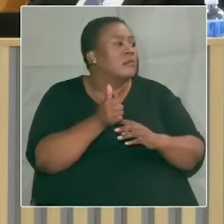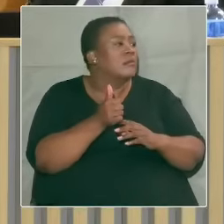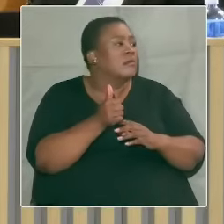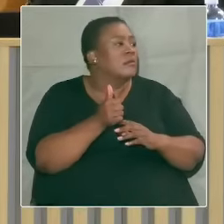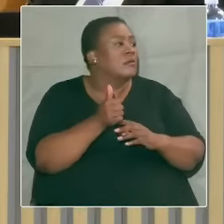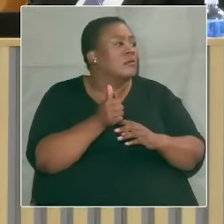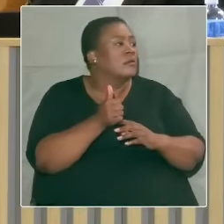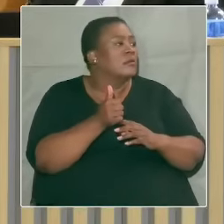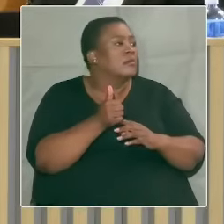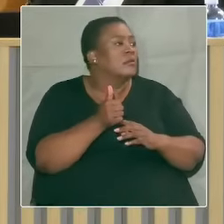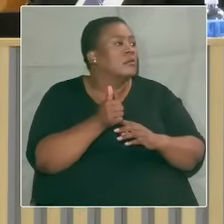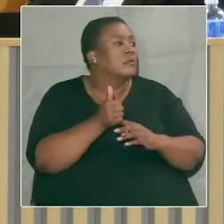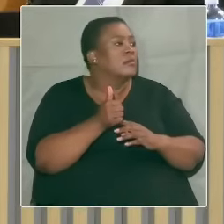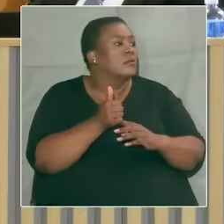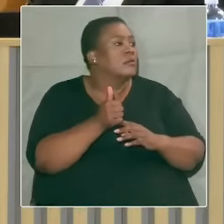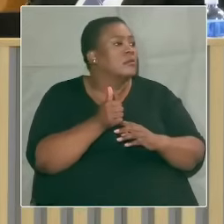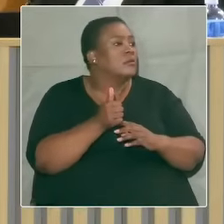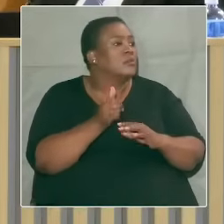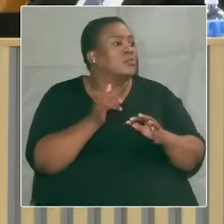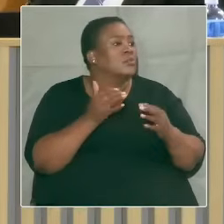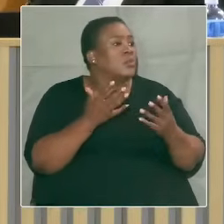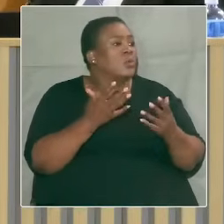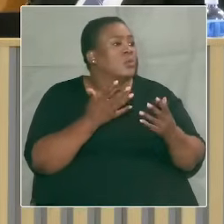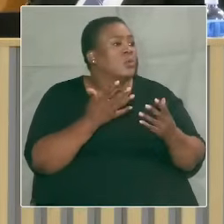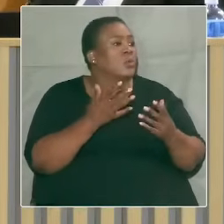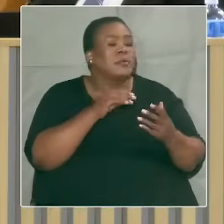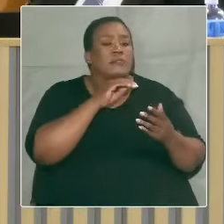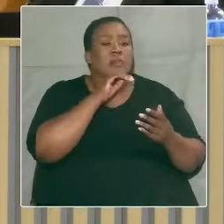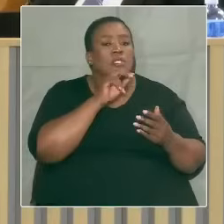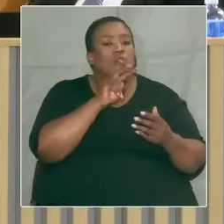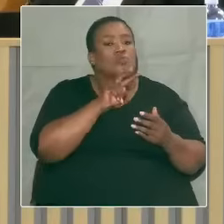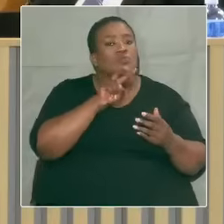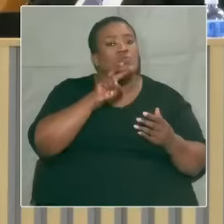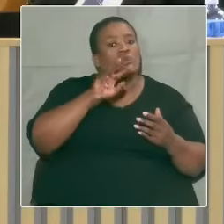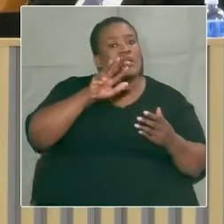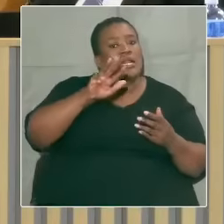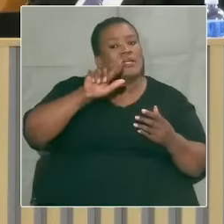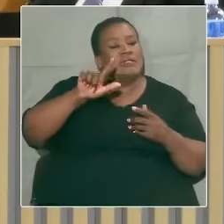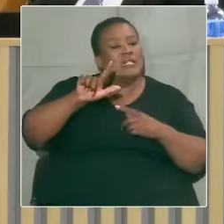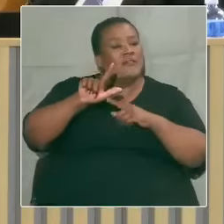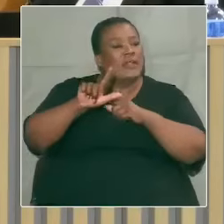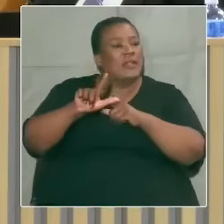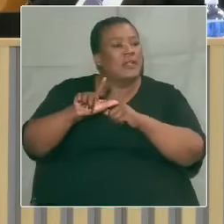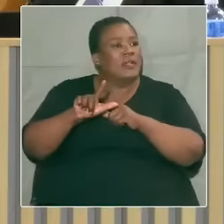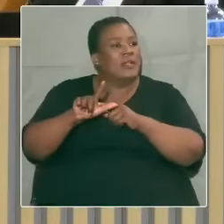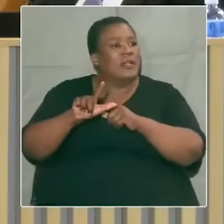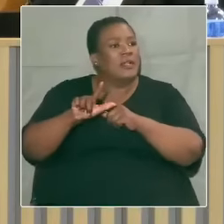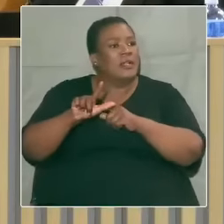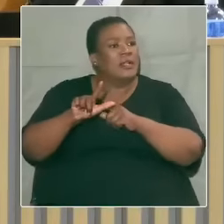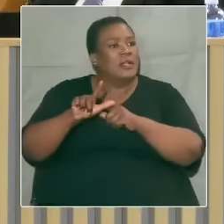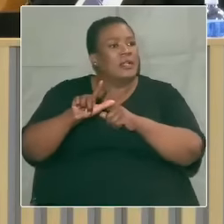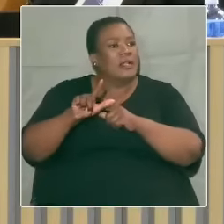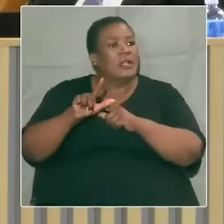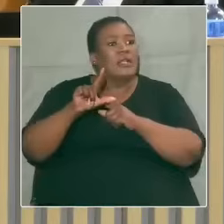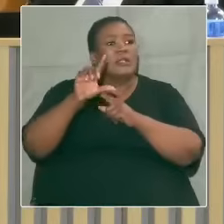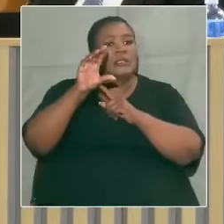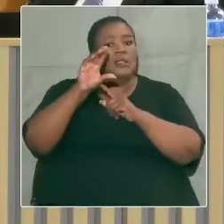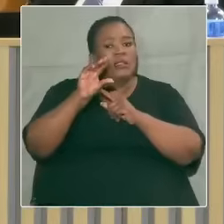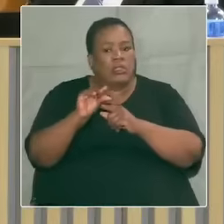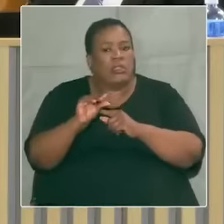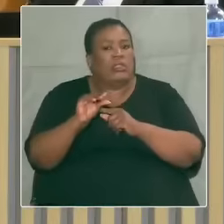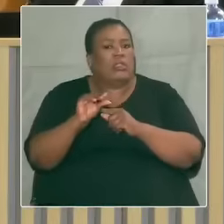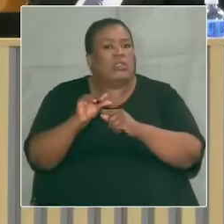Yeah. So the 297 in terms of convictions is even reduced further, as it